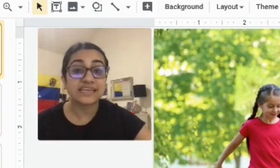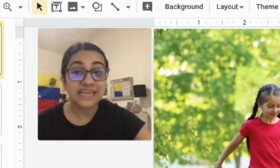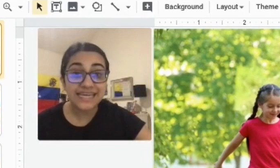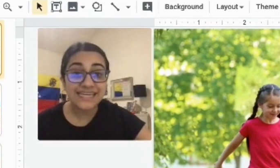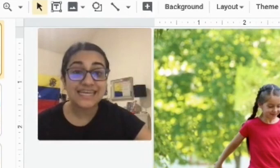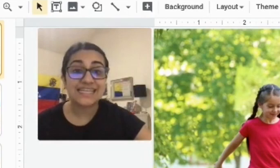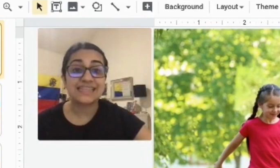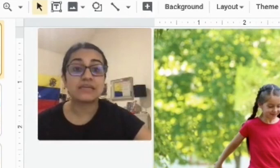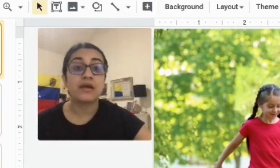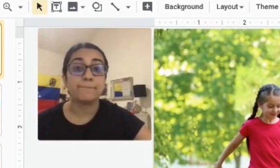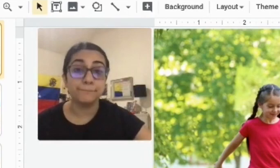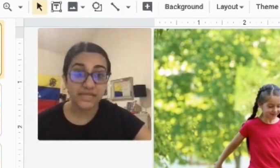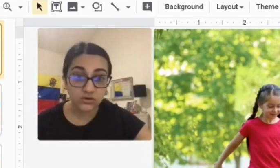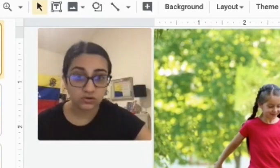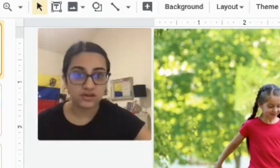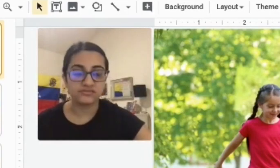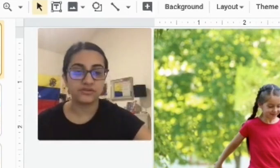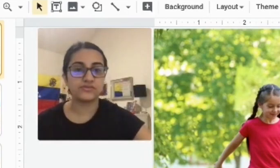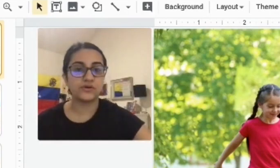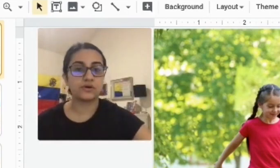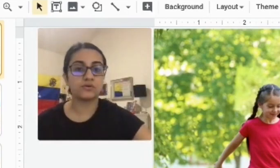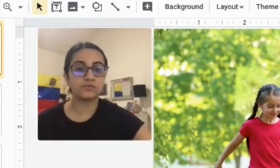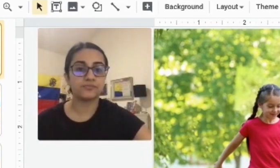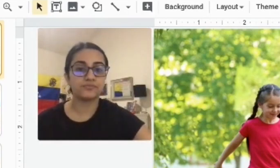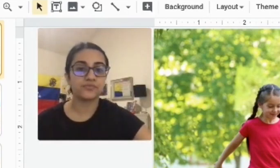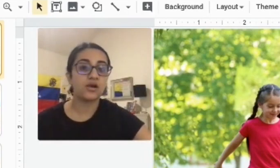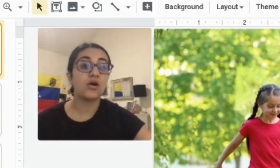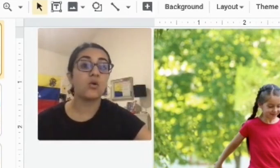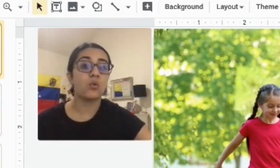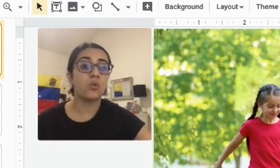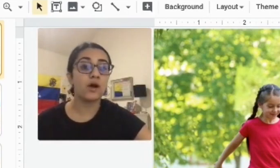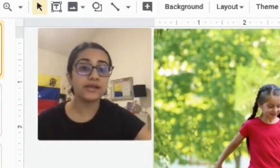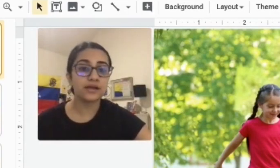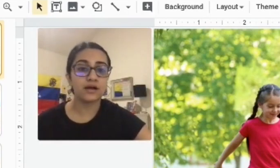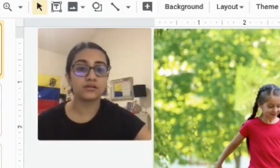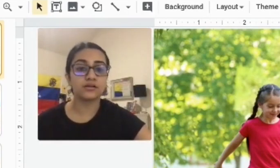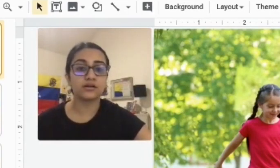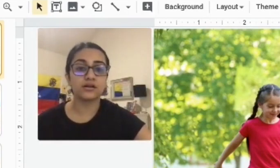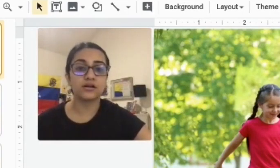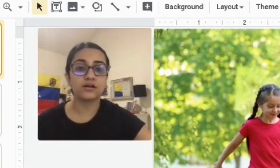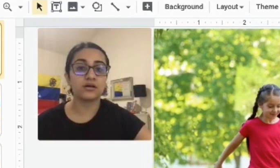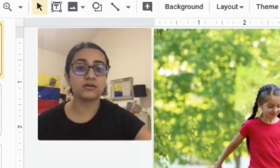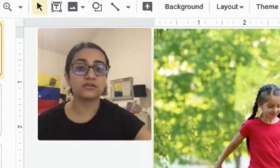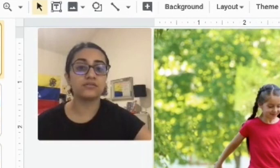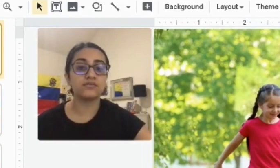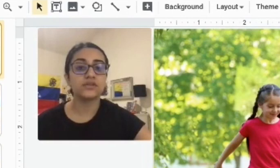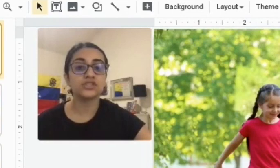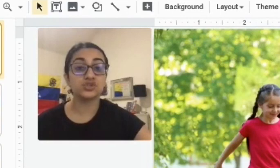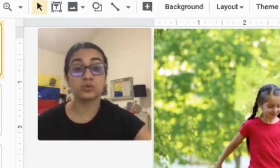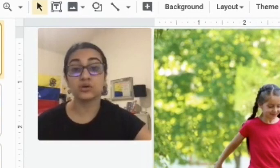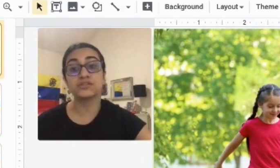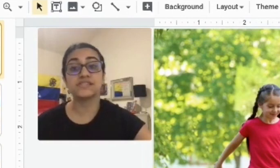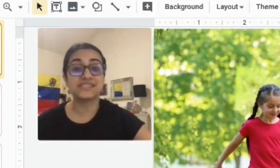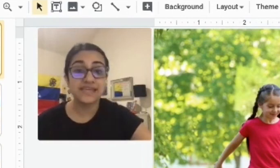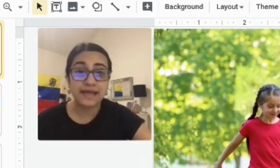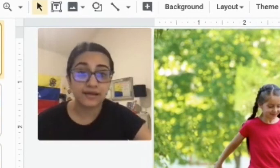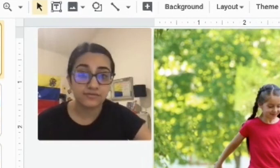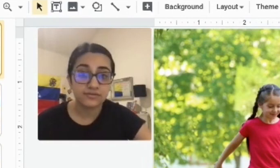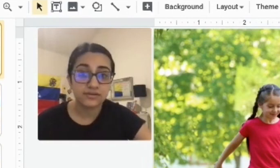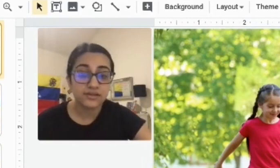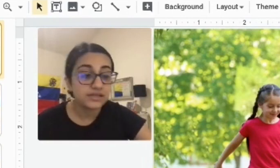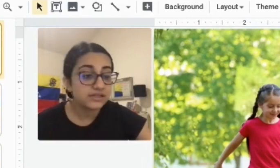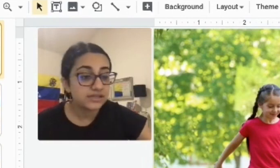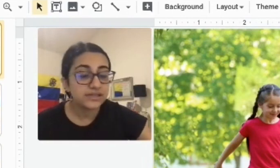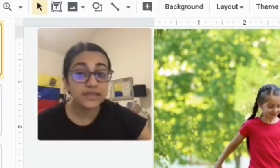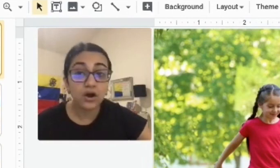Look at the kid in the middle of the photo. What color of shorts does he